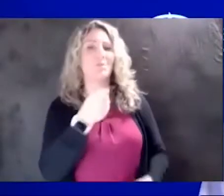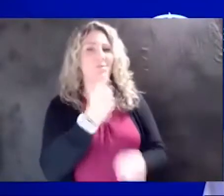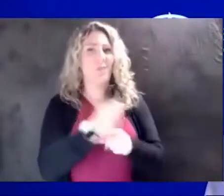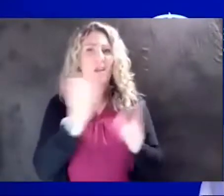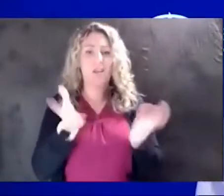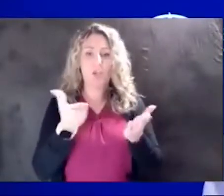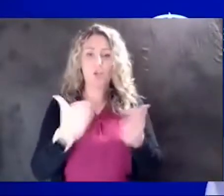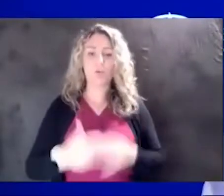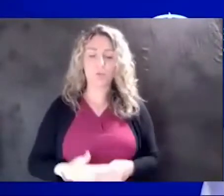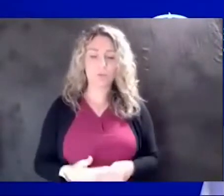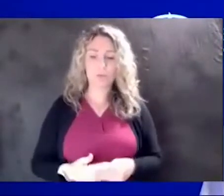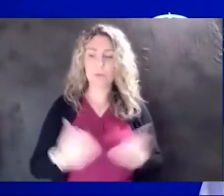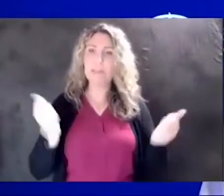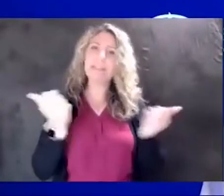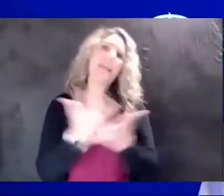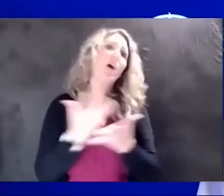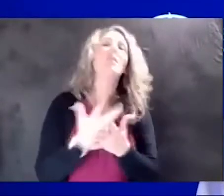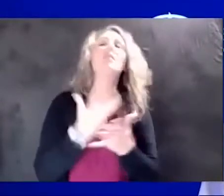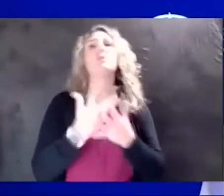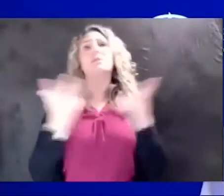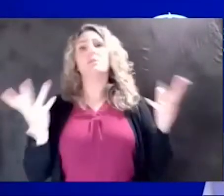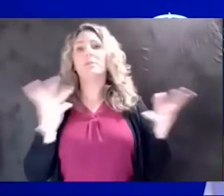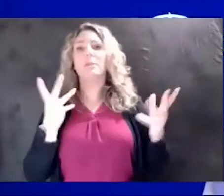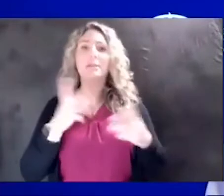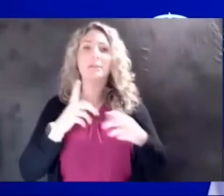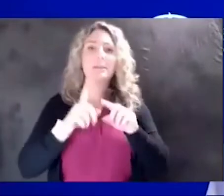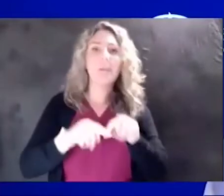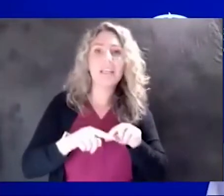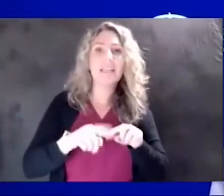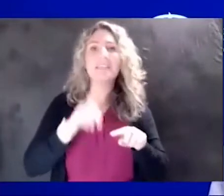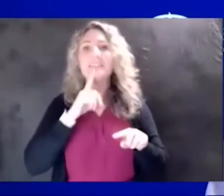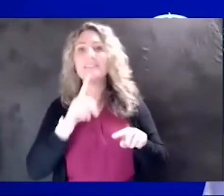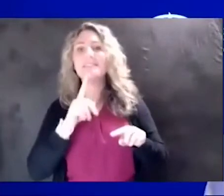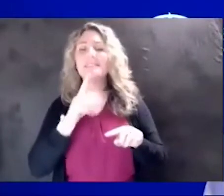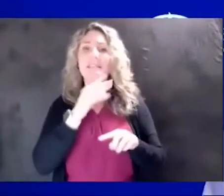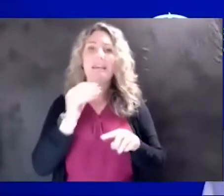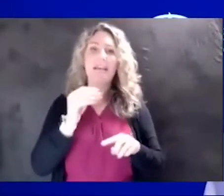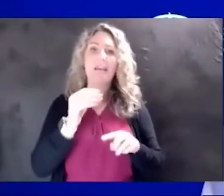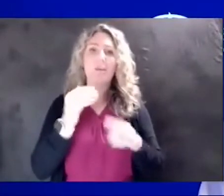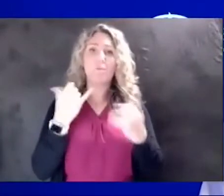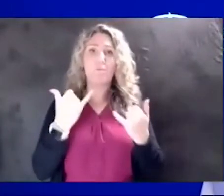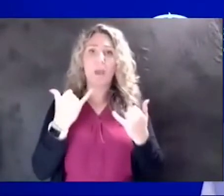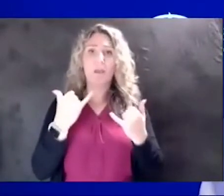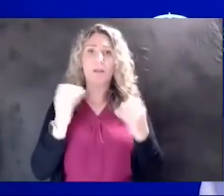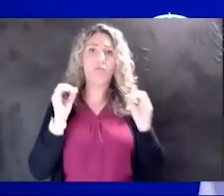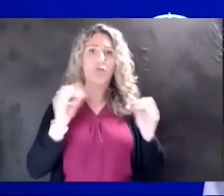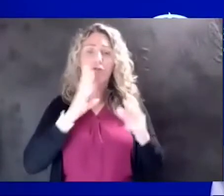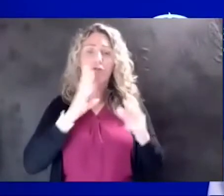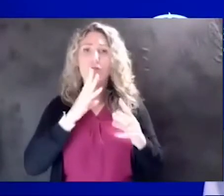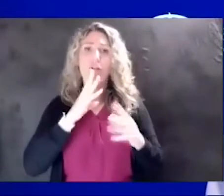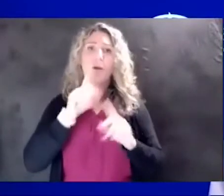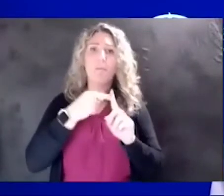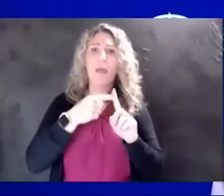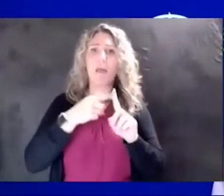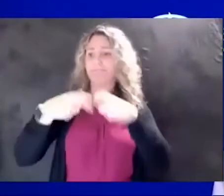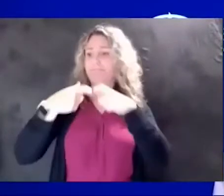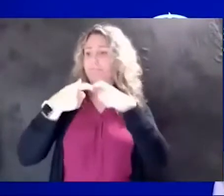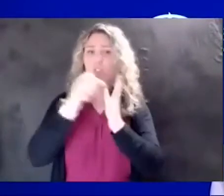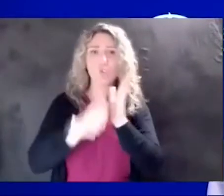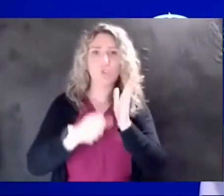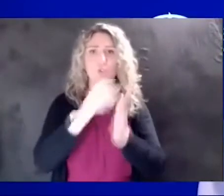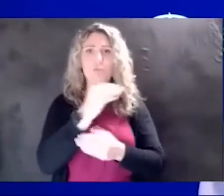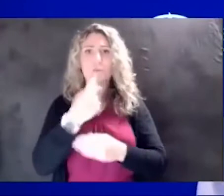everything is on the table so that we can do the best thing for our patients overall. But right now, there is no talk of suspending surgeries. We know that we did that